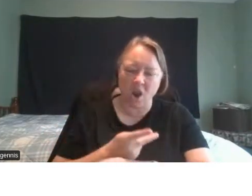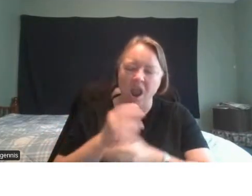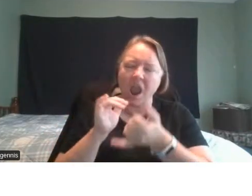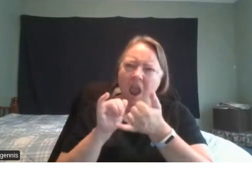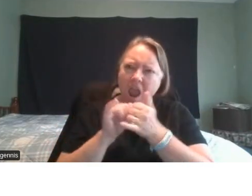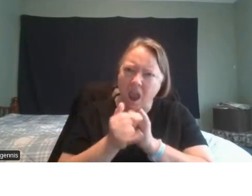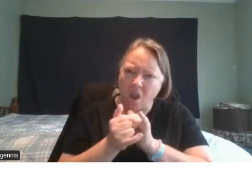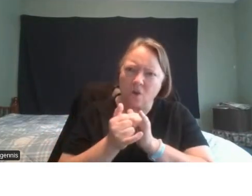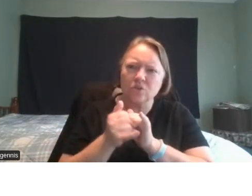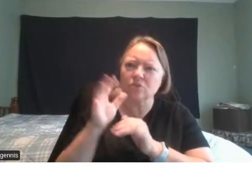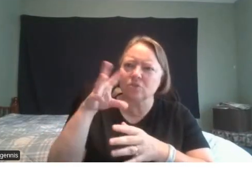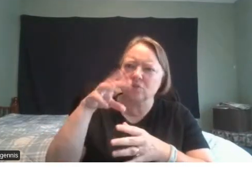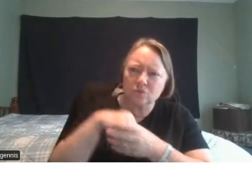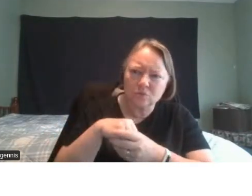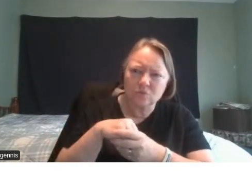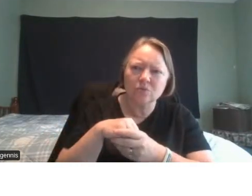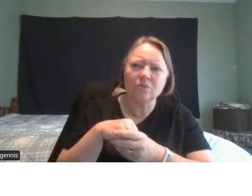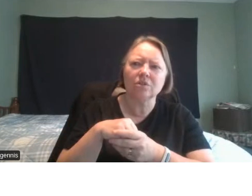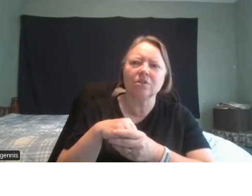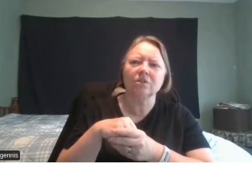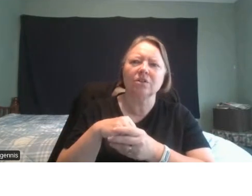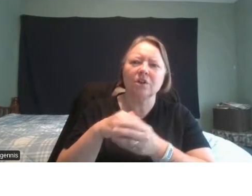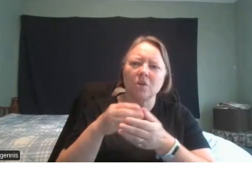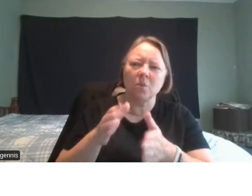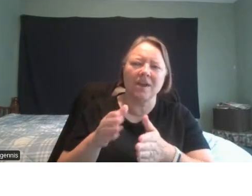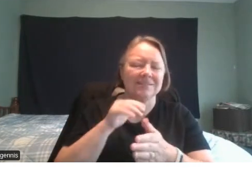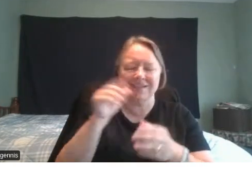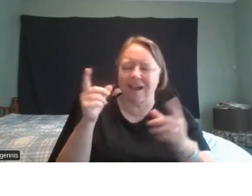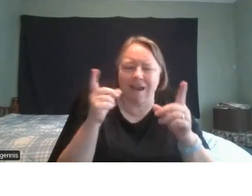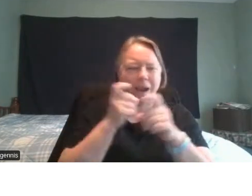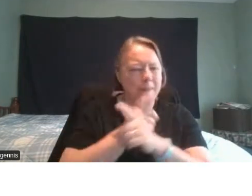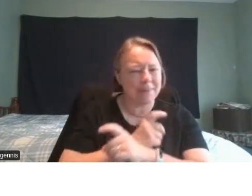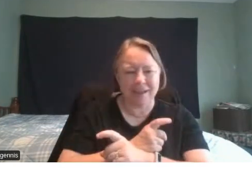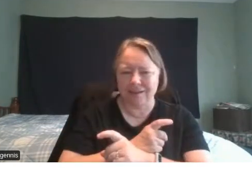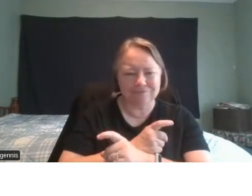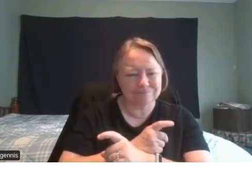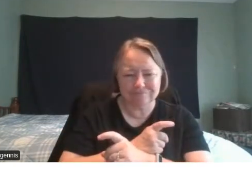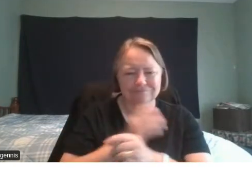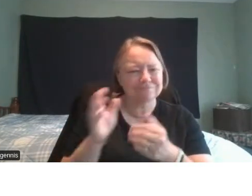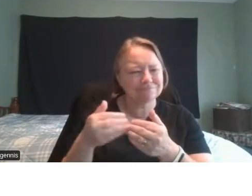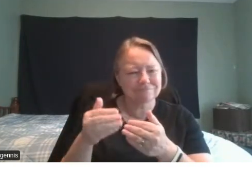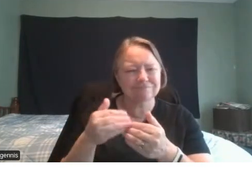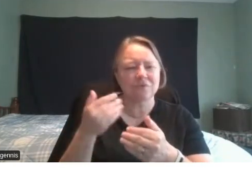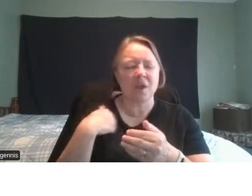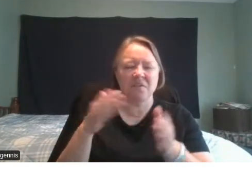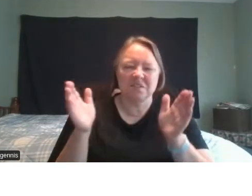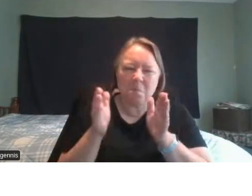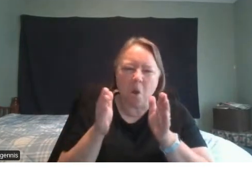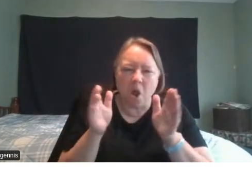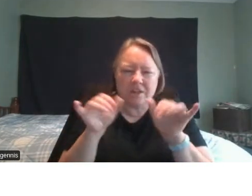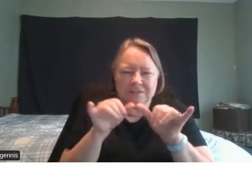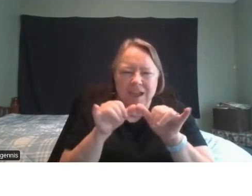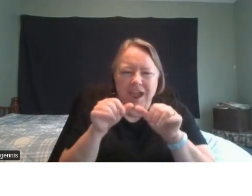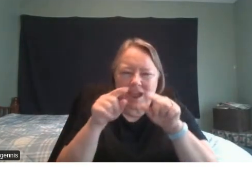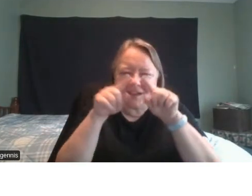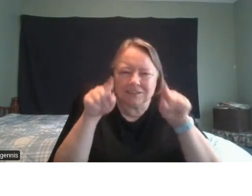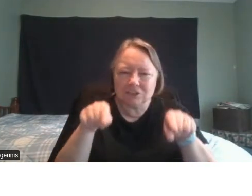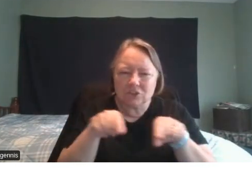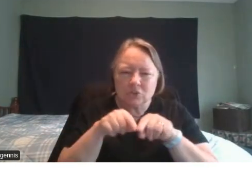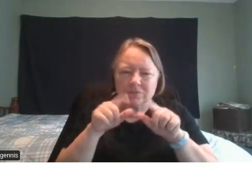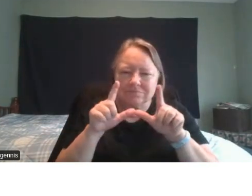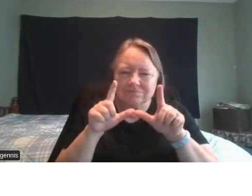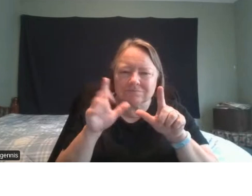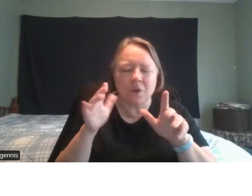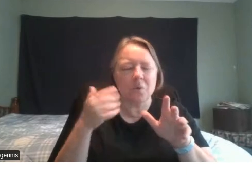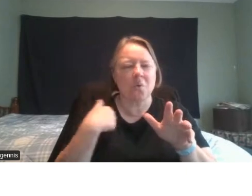in a way that doesn't get too complicated. And, we have a smaller screen, but it is something that we get